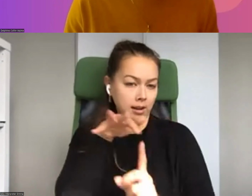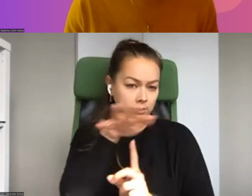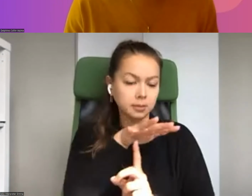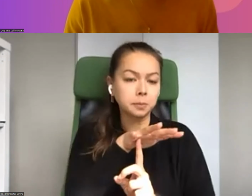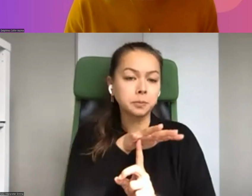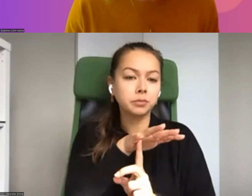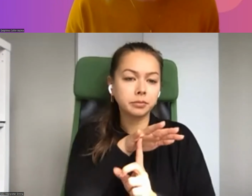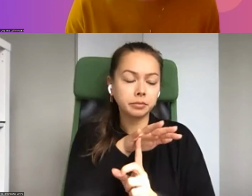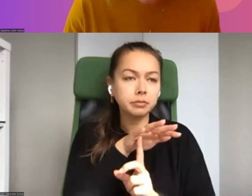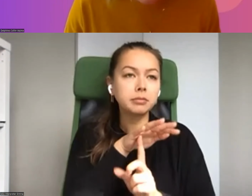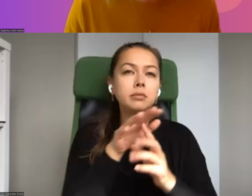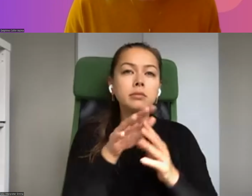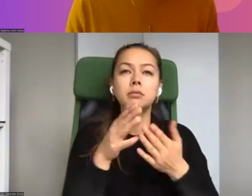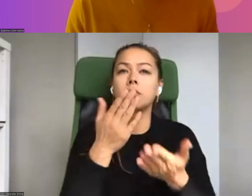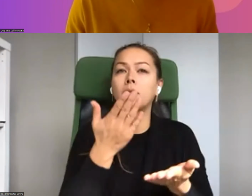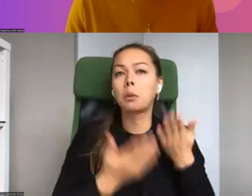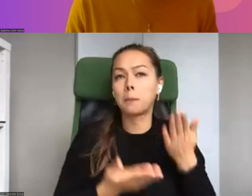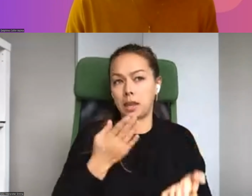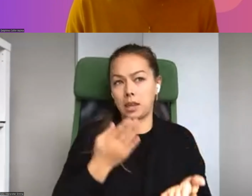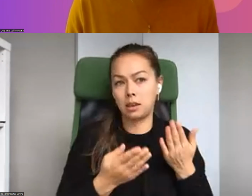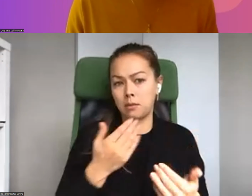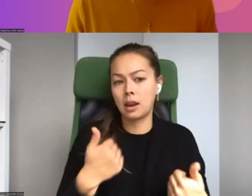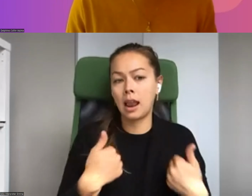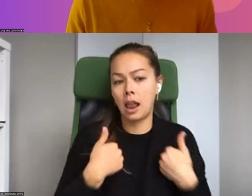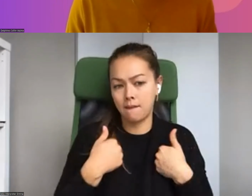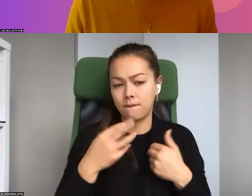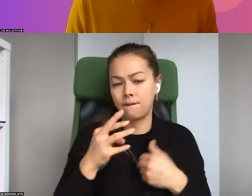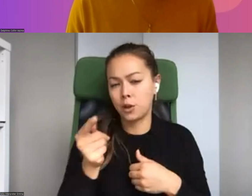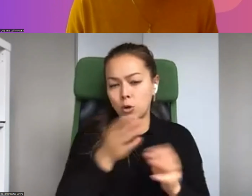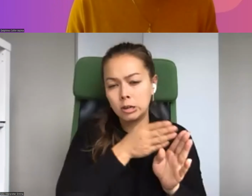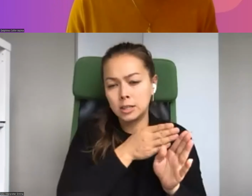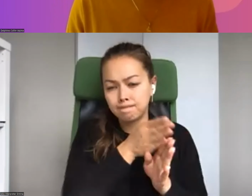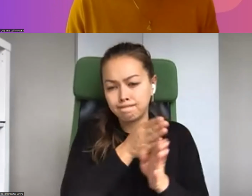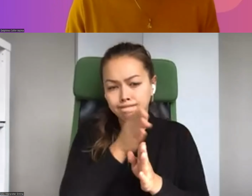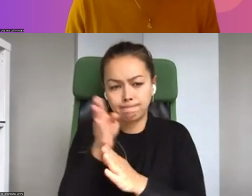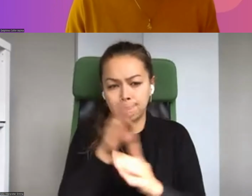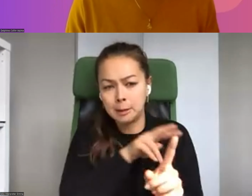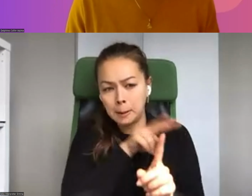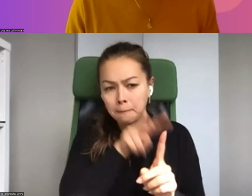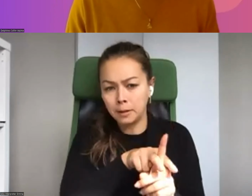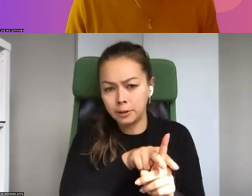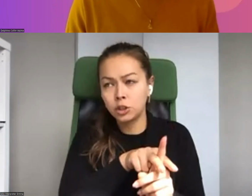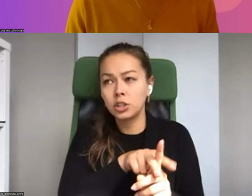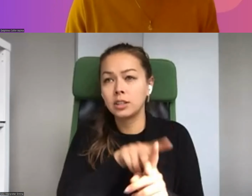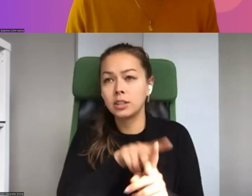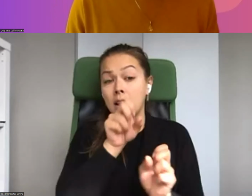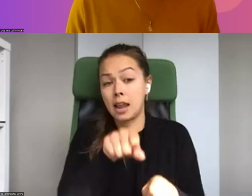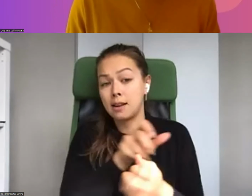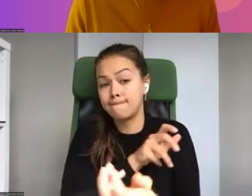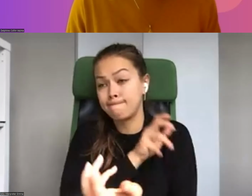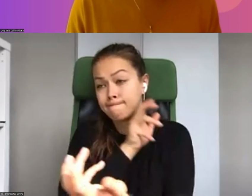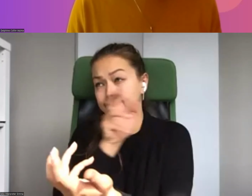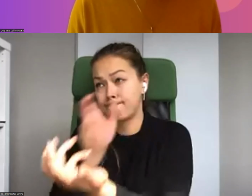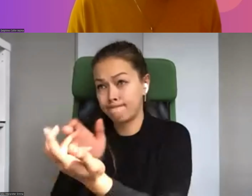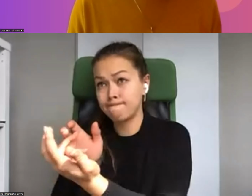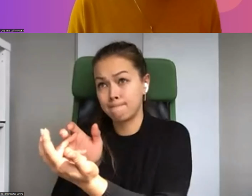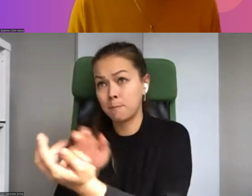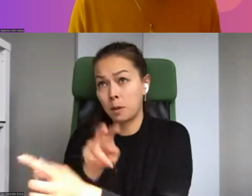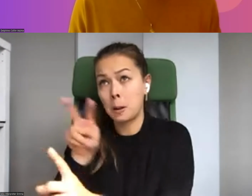a few zones, but it probably won't recognize all the historical, intergenerational, and systemic